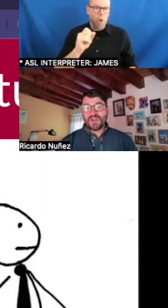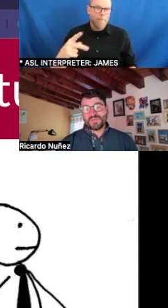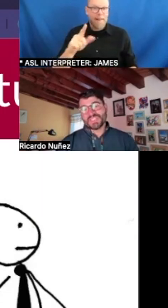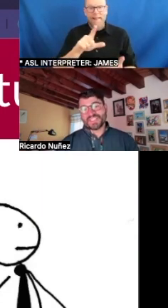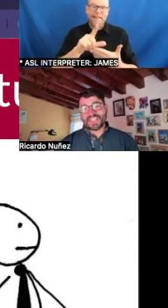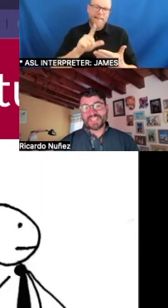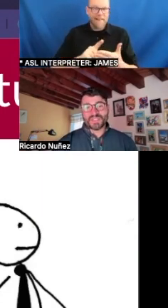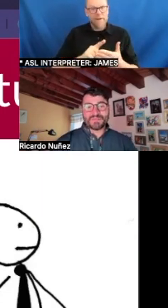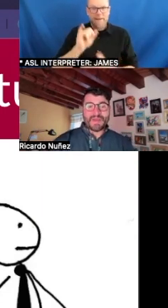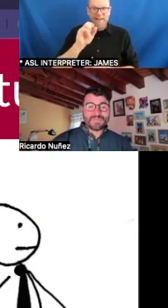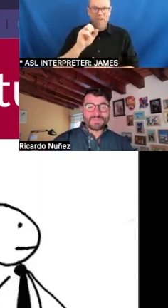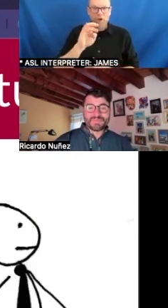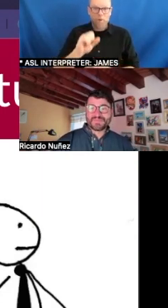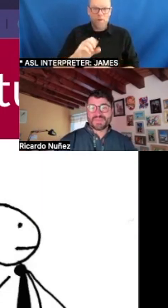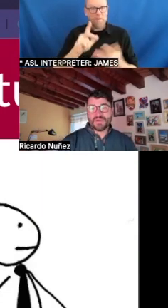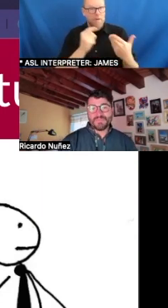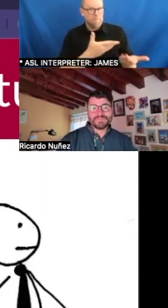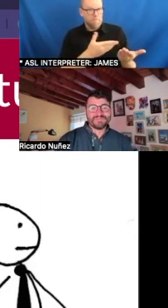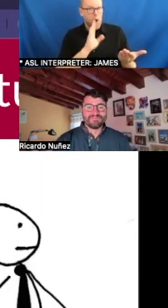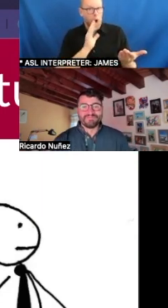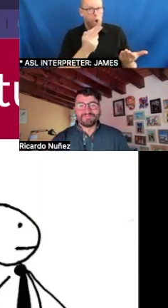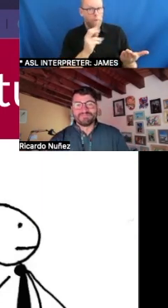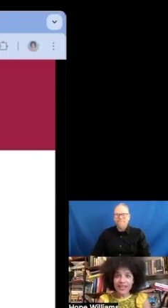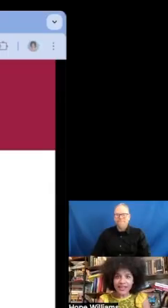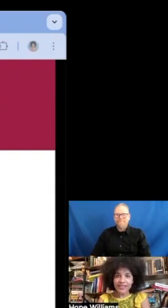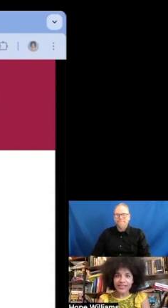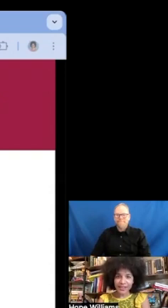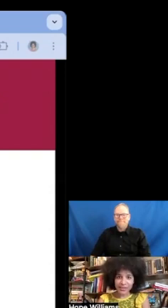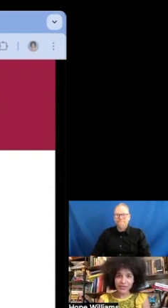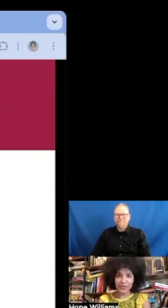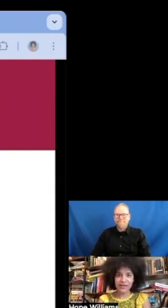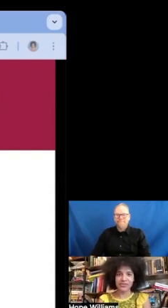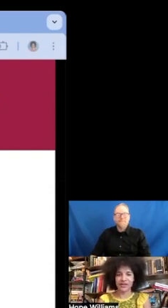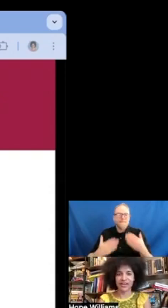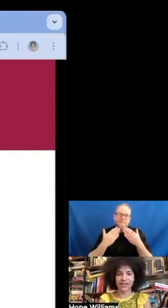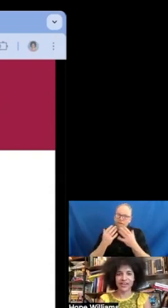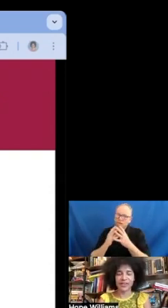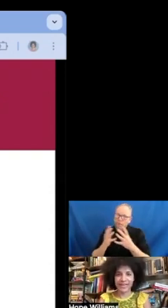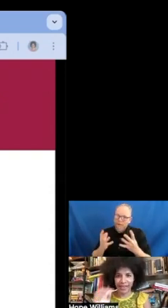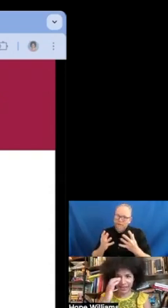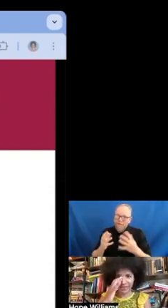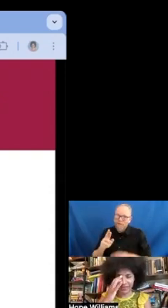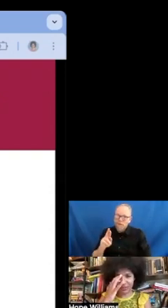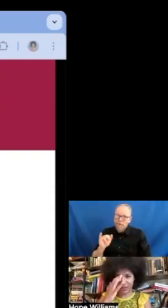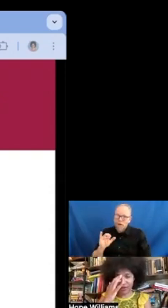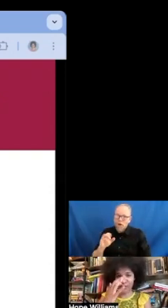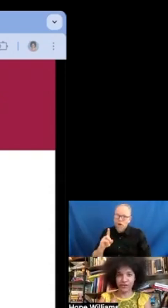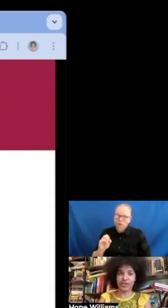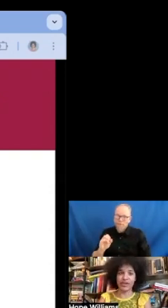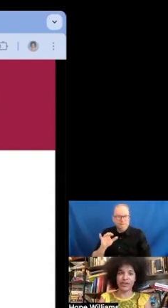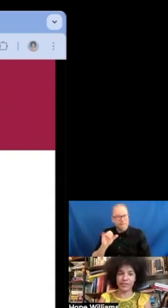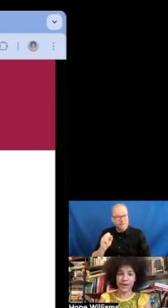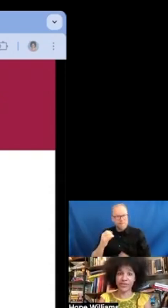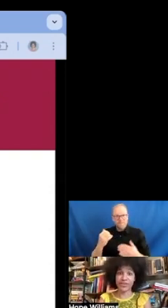that Hope is going to talk to us about. Hope? Thank you so much, Ricardo. Yes, here now